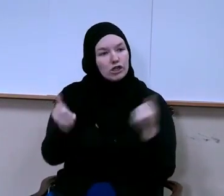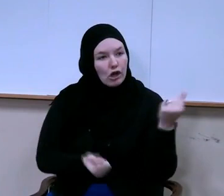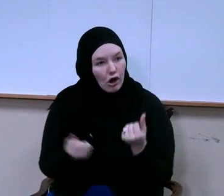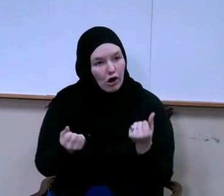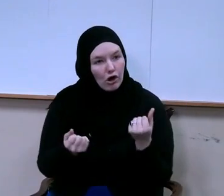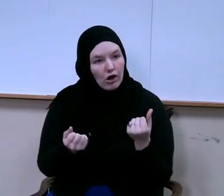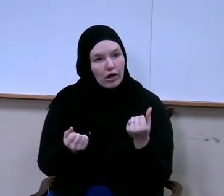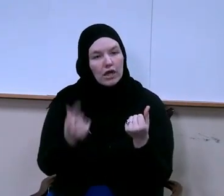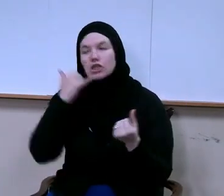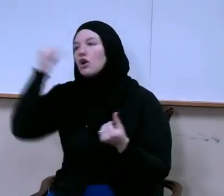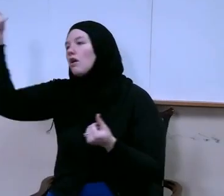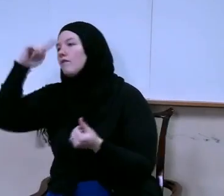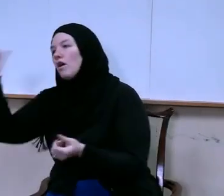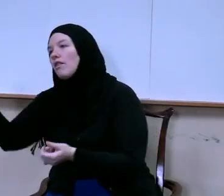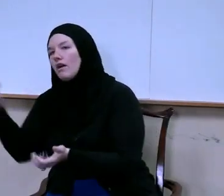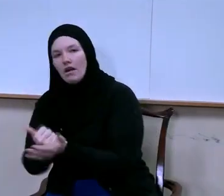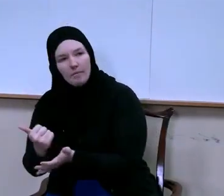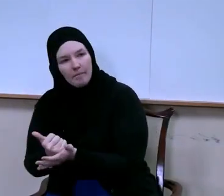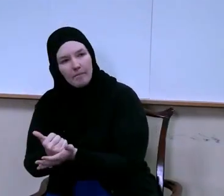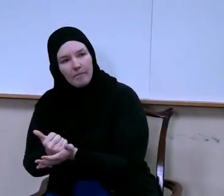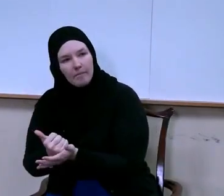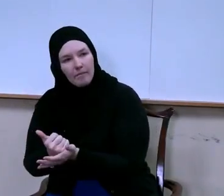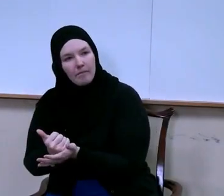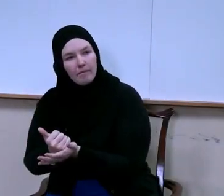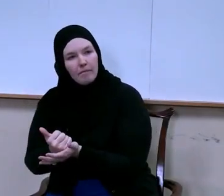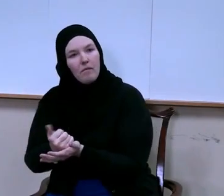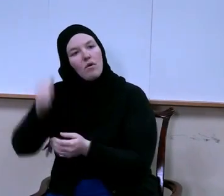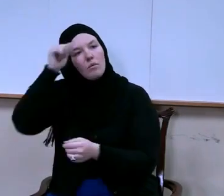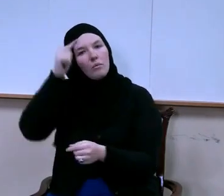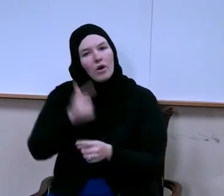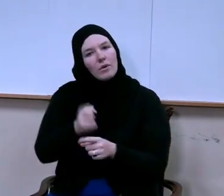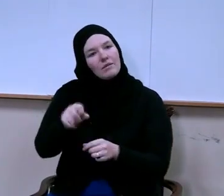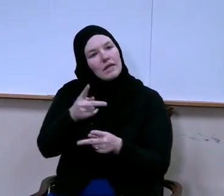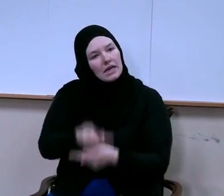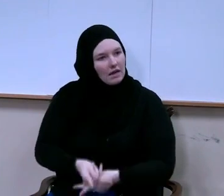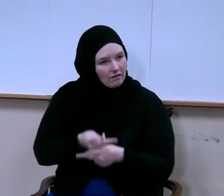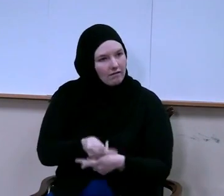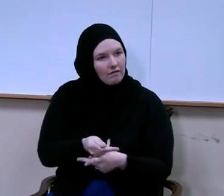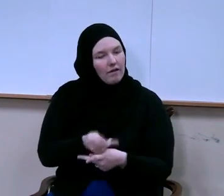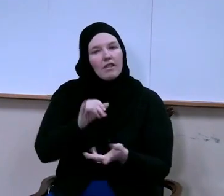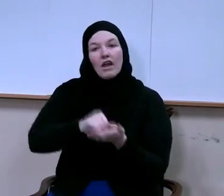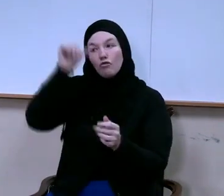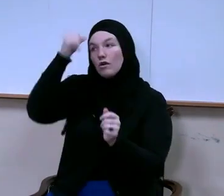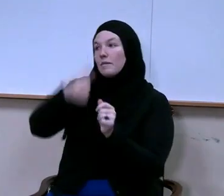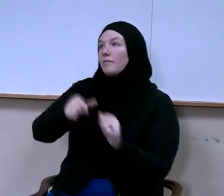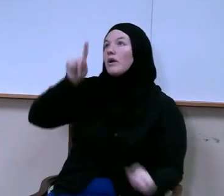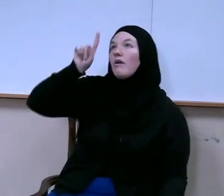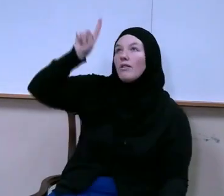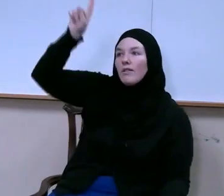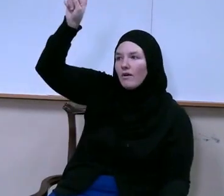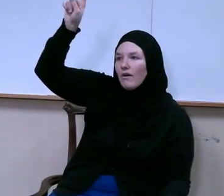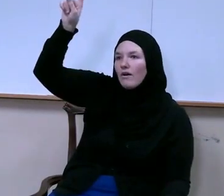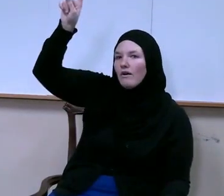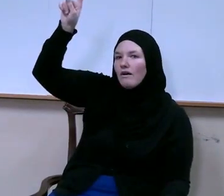car, he is calling for someone. Brothers, we have to be careful that remembering